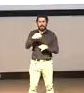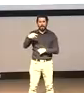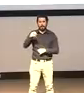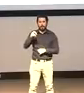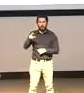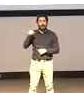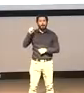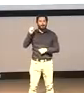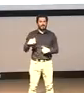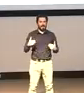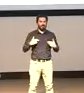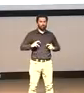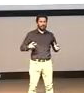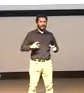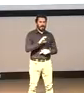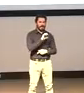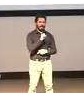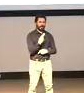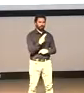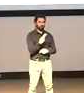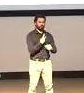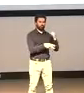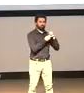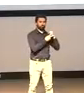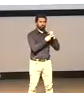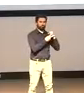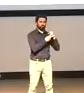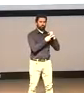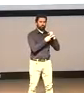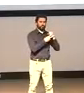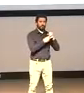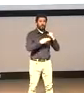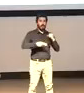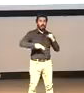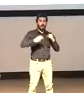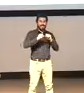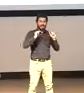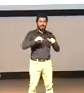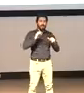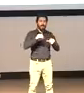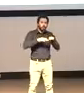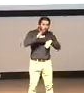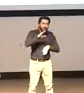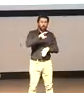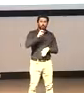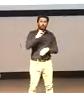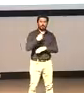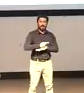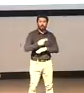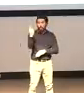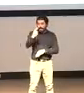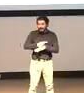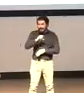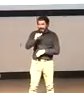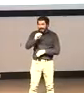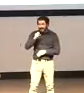cash. Generally, the leading systems, highly rated systems, is greater than 200 days. A day of cash is what it costs us